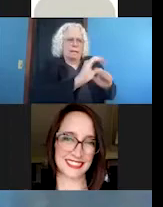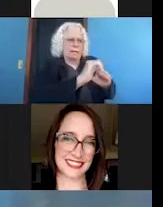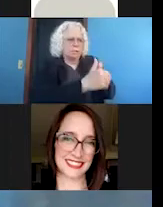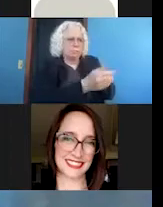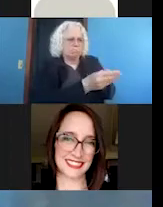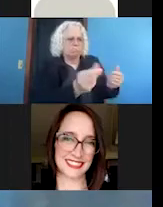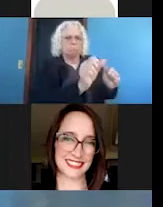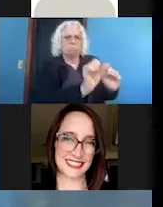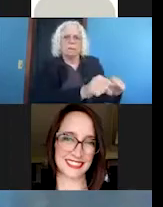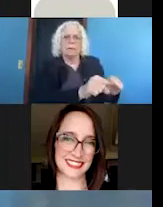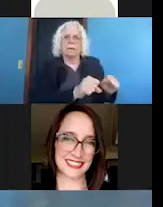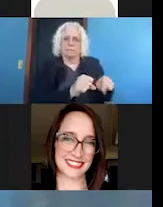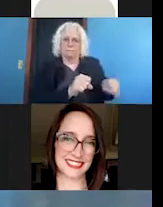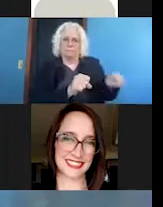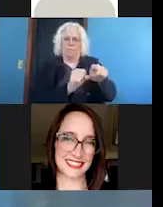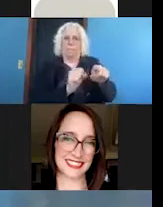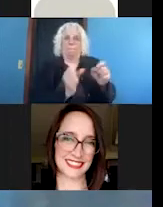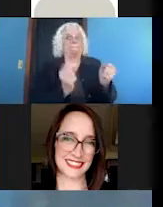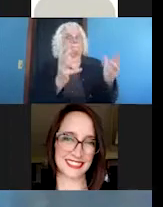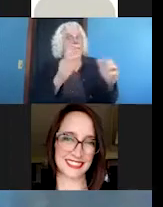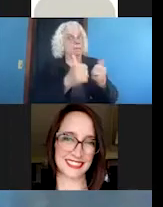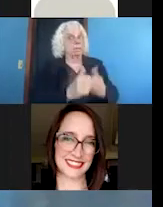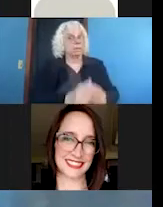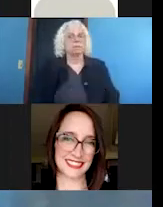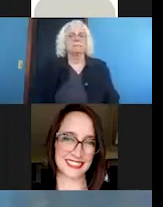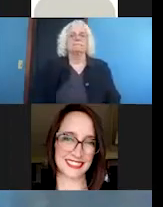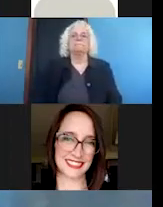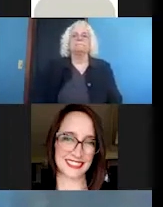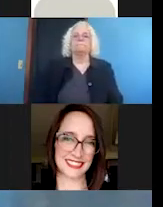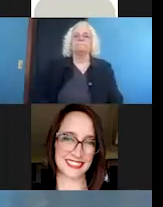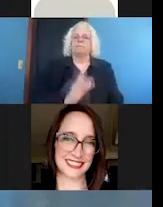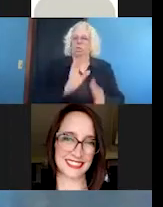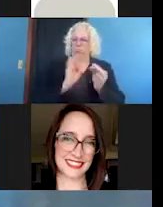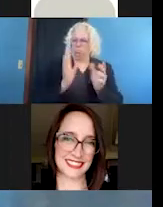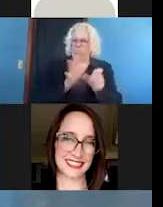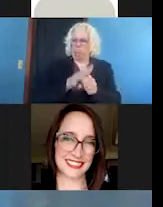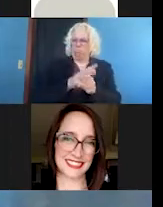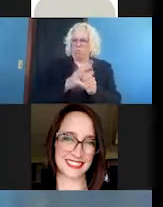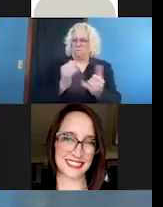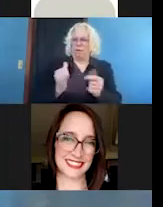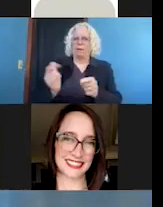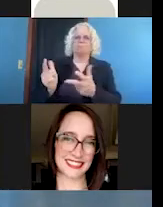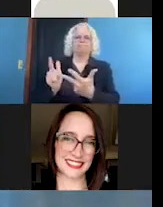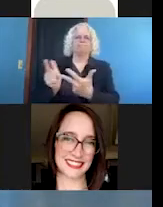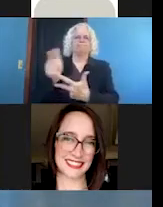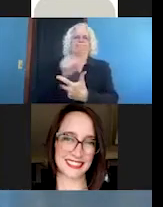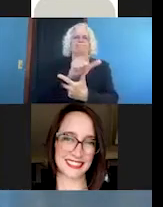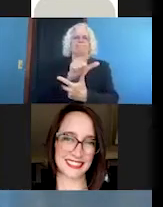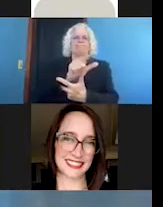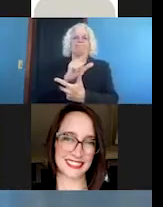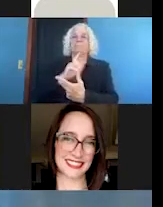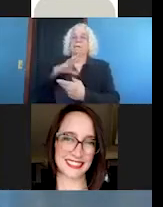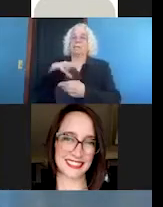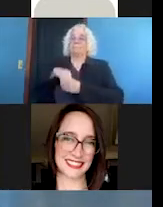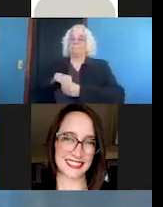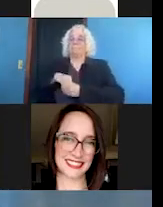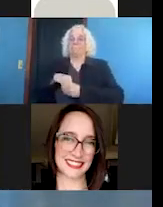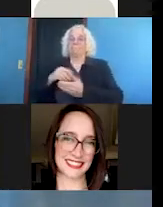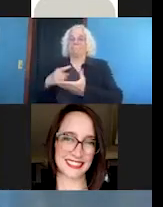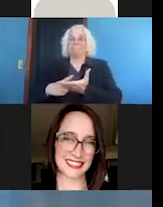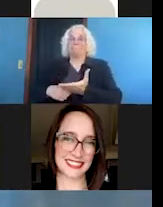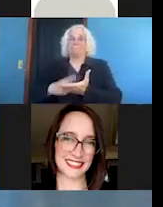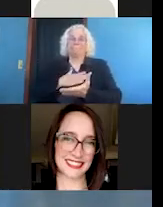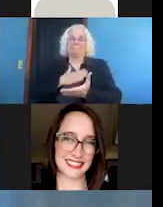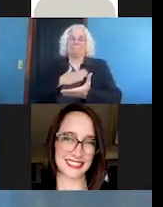because they're numerous. So I'll just stop there and turn it to the other panelists, but happy to be a part of this conversation and to talk with you